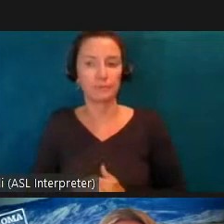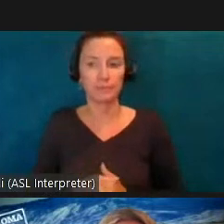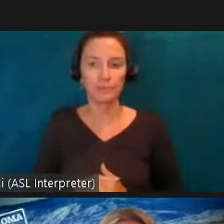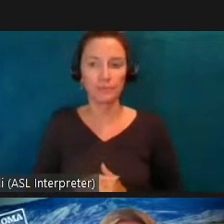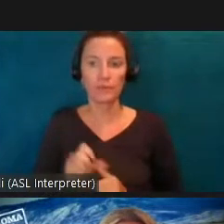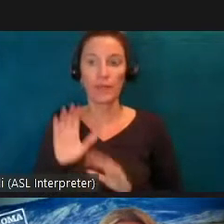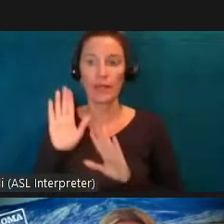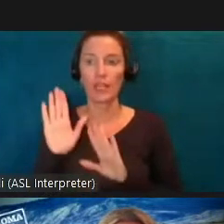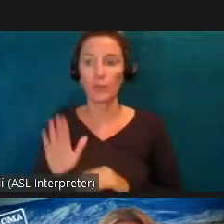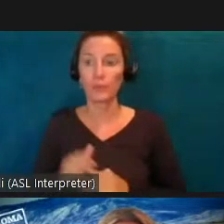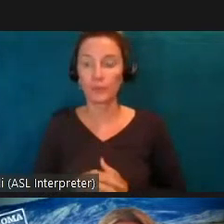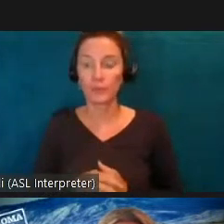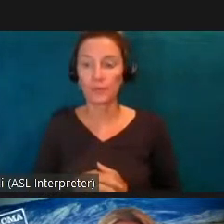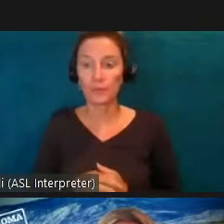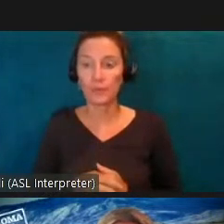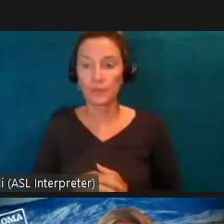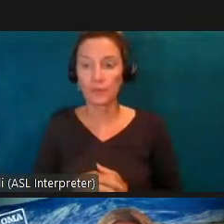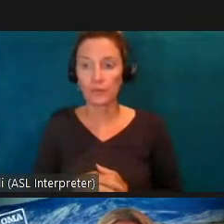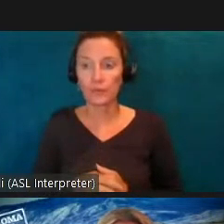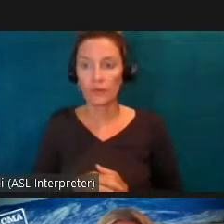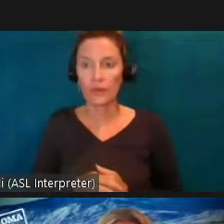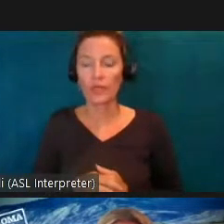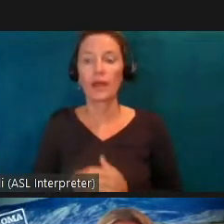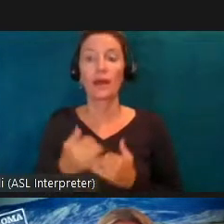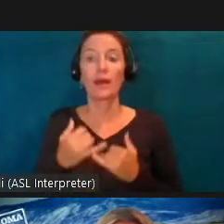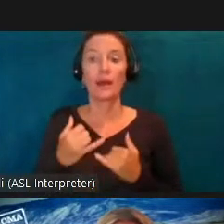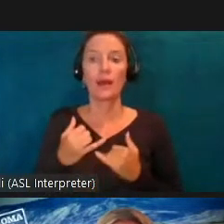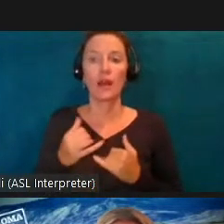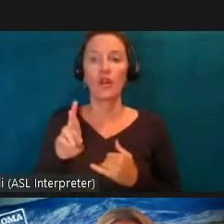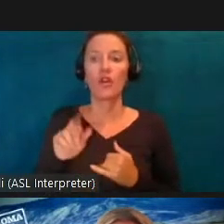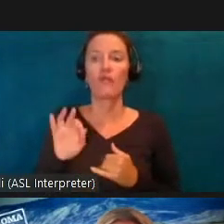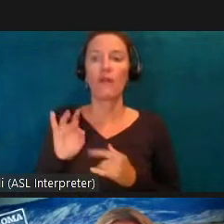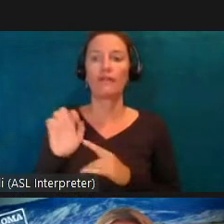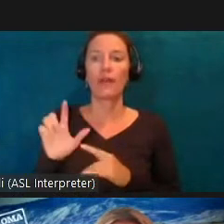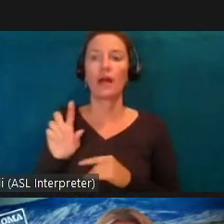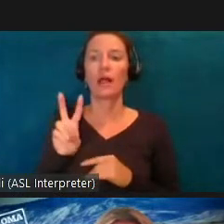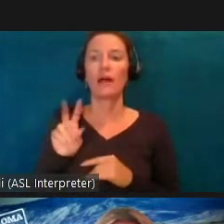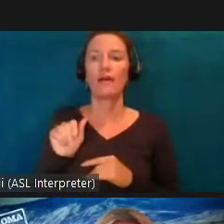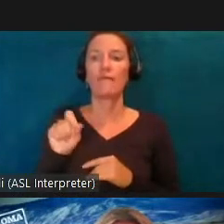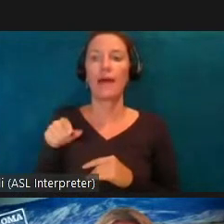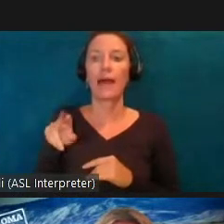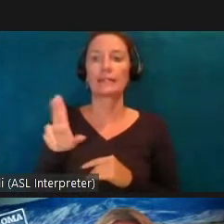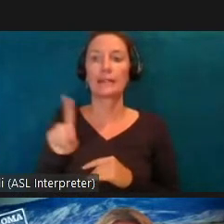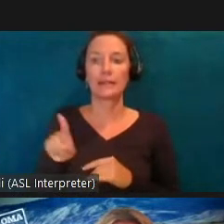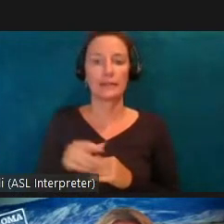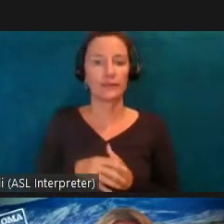Great, thank you very much. Let's go to Rafael Vasquez. Rafael?